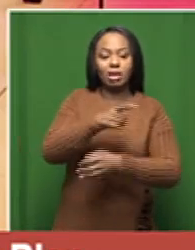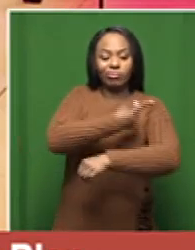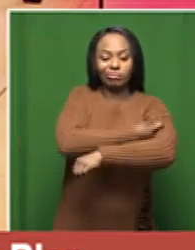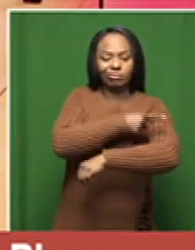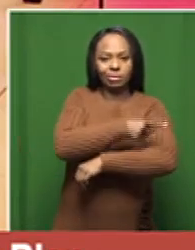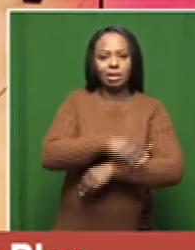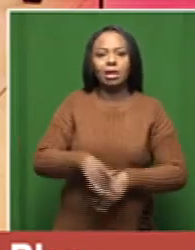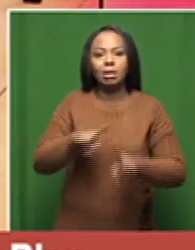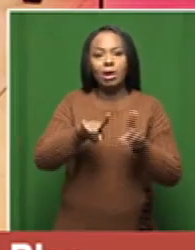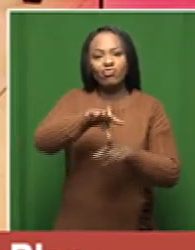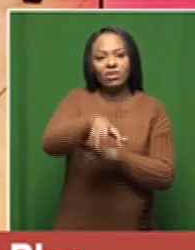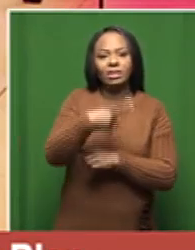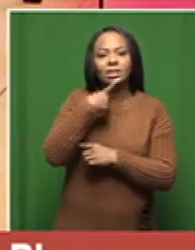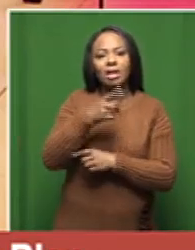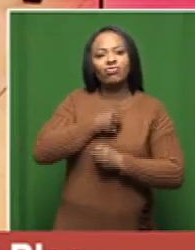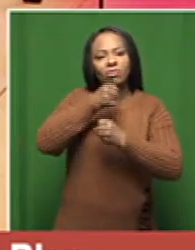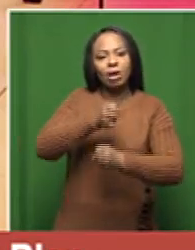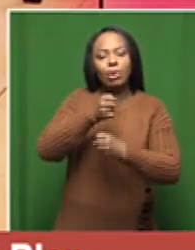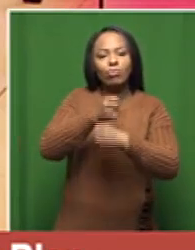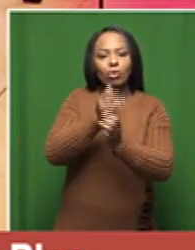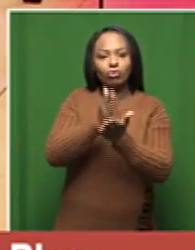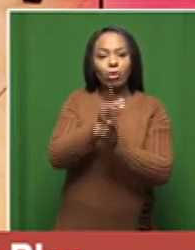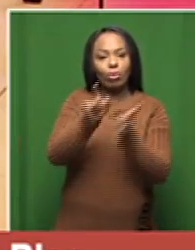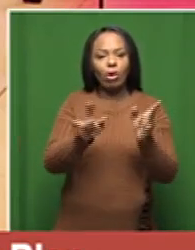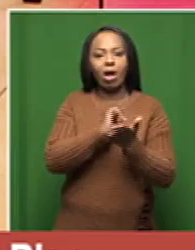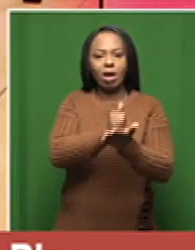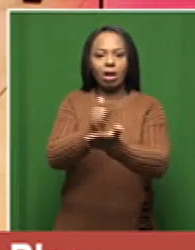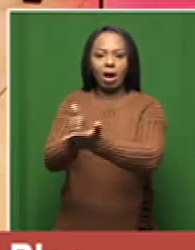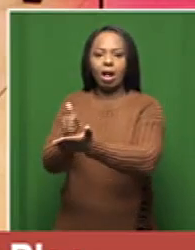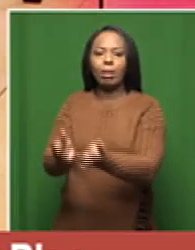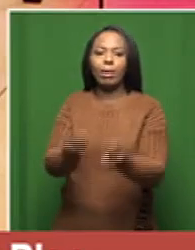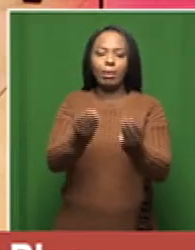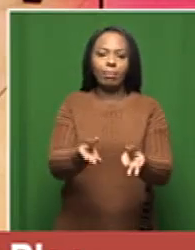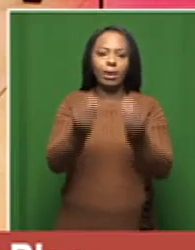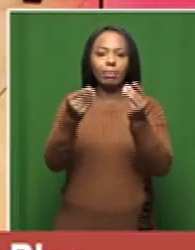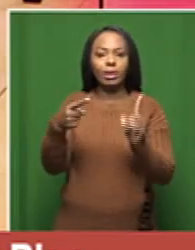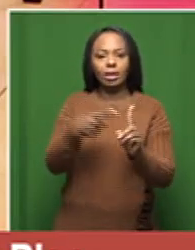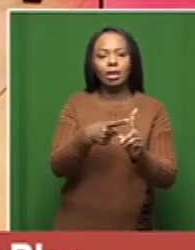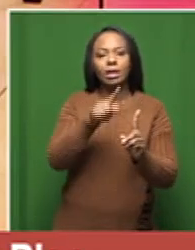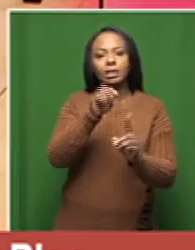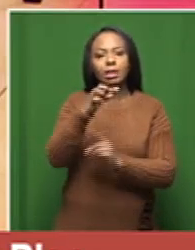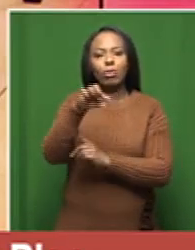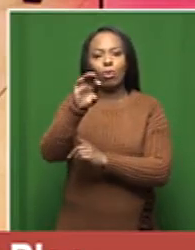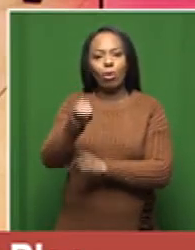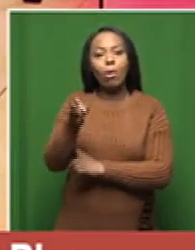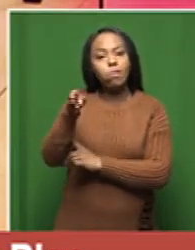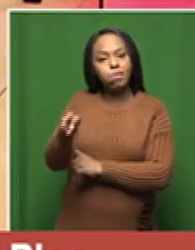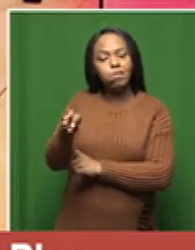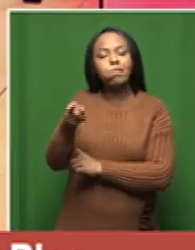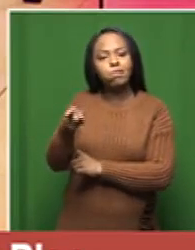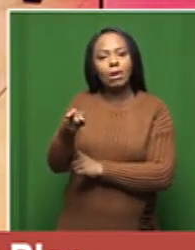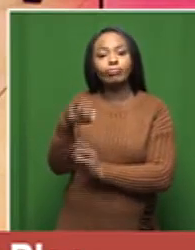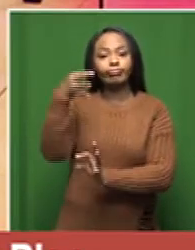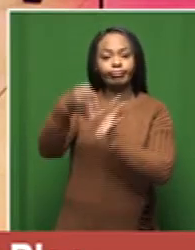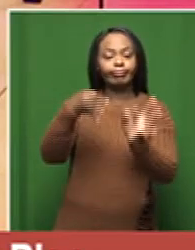has campaigns to ensure that all are assisted. Our reporter Tebogo Pagedi was there and